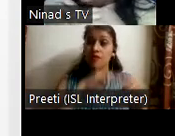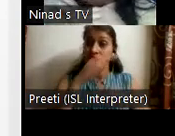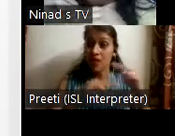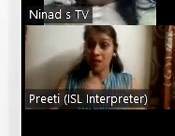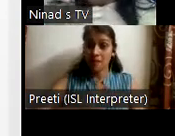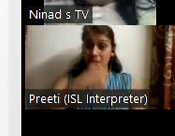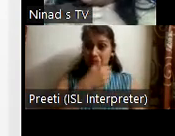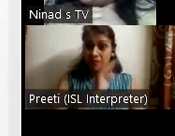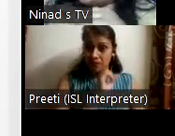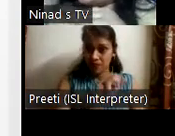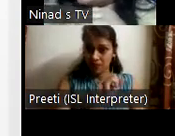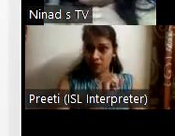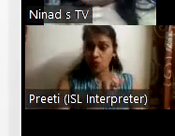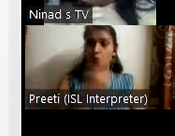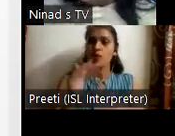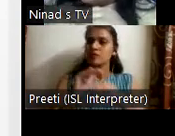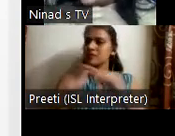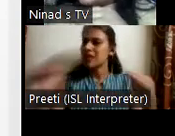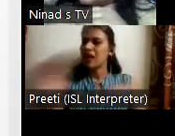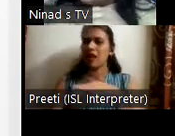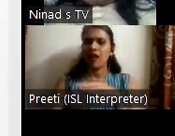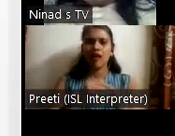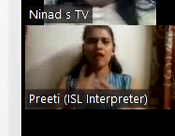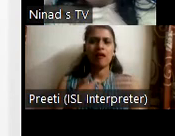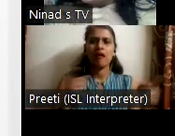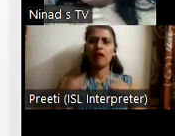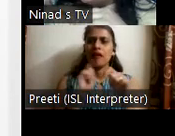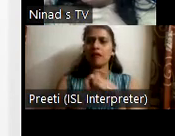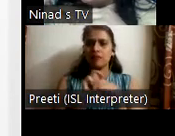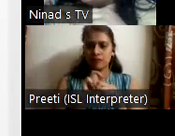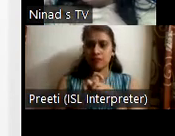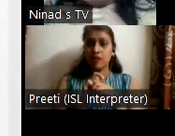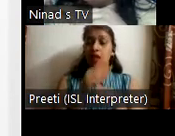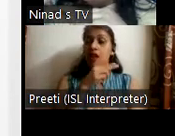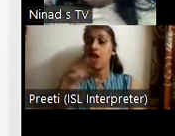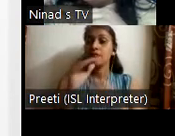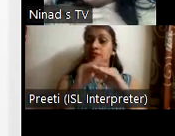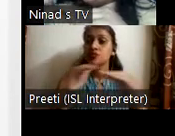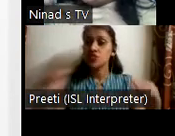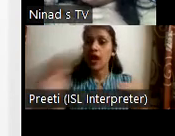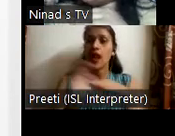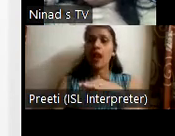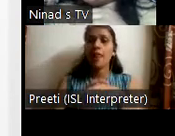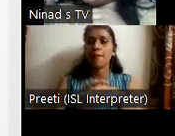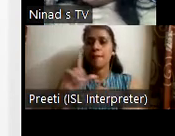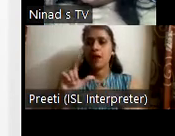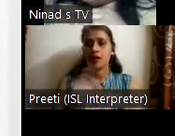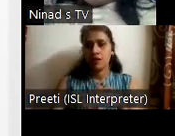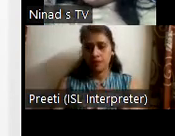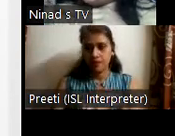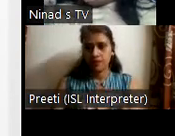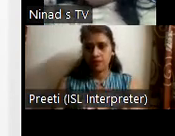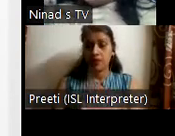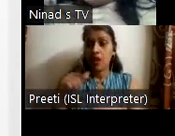maliks who were child laborers before. So they understand the pain of child laborers. So when they understand